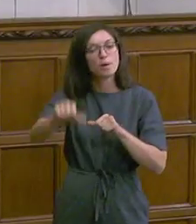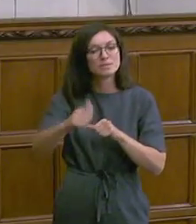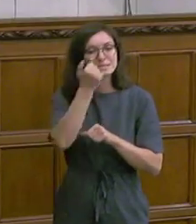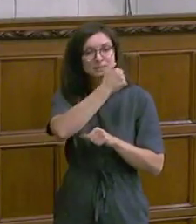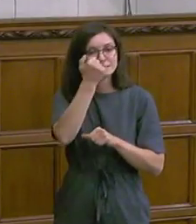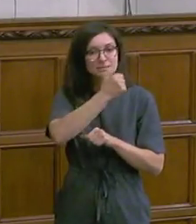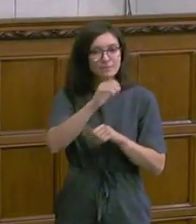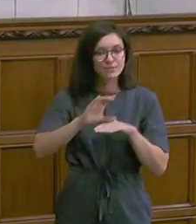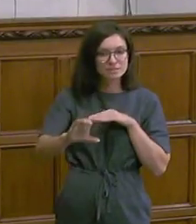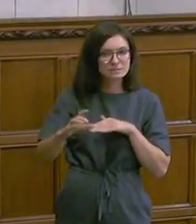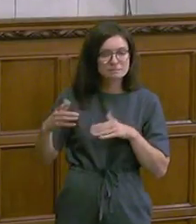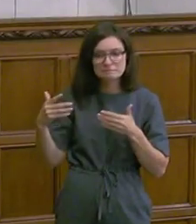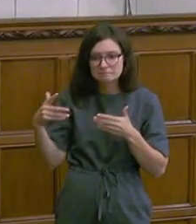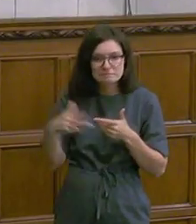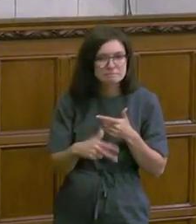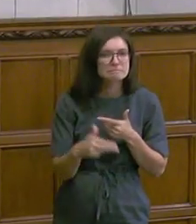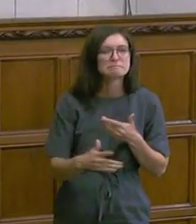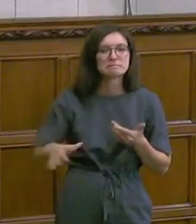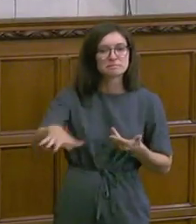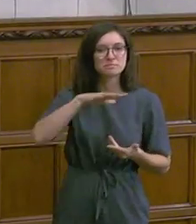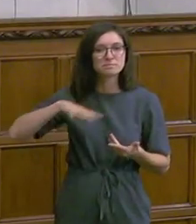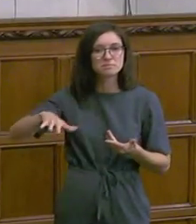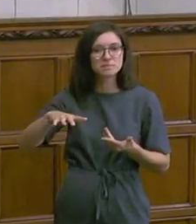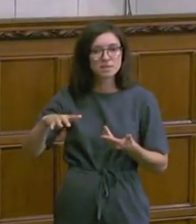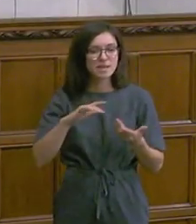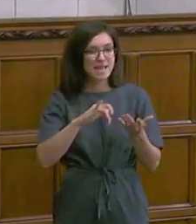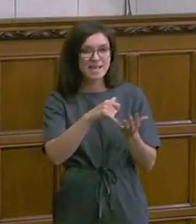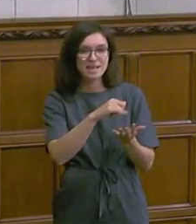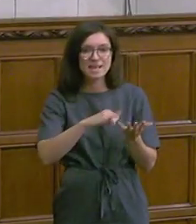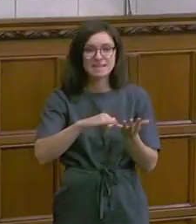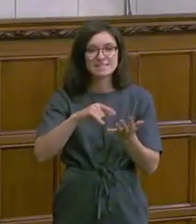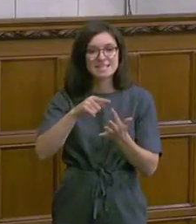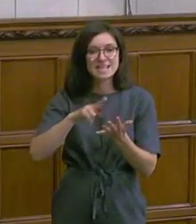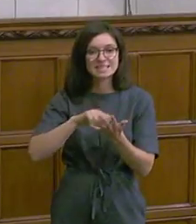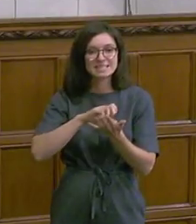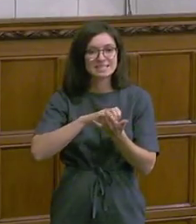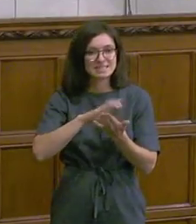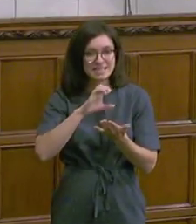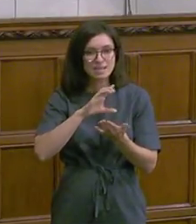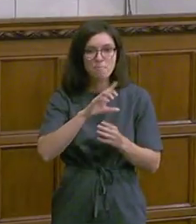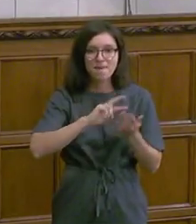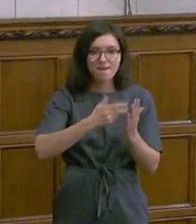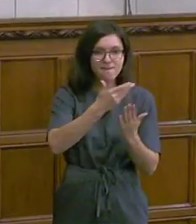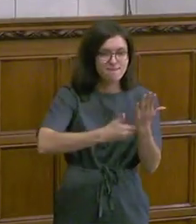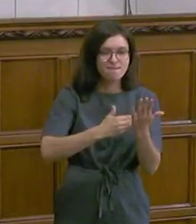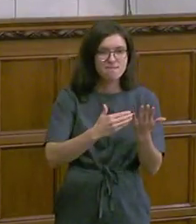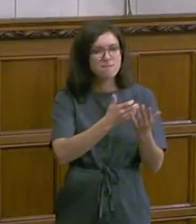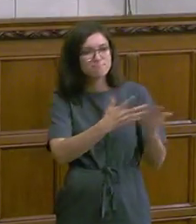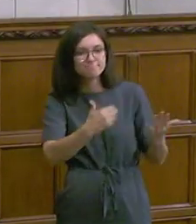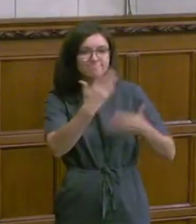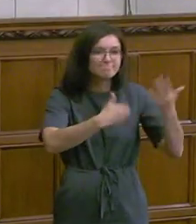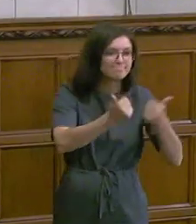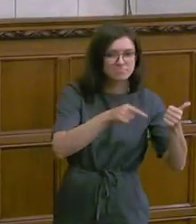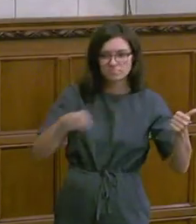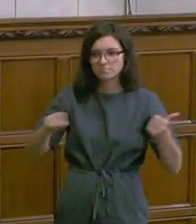all to the numbers of deaf pupils without an AHC plan. Just last year, Mr Stringer, it was revealed that